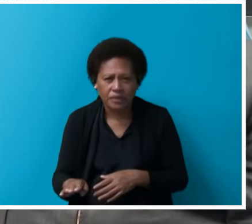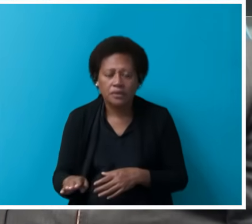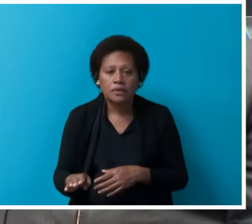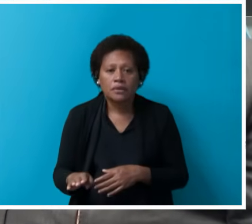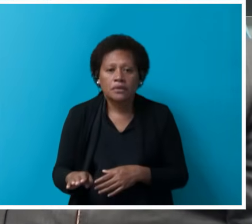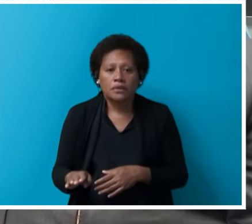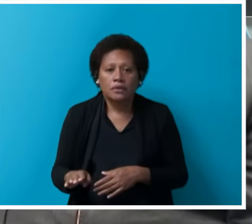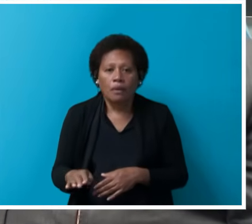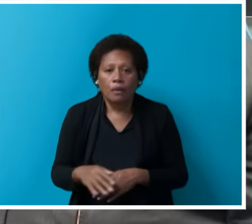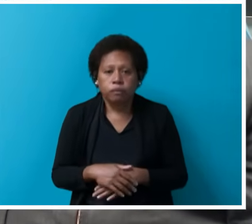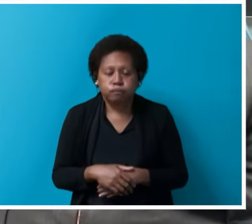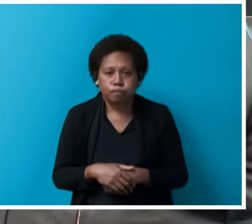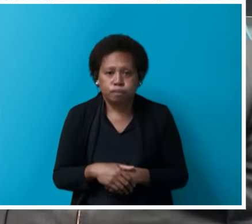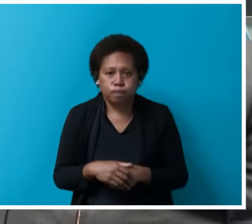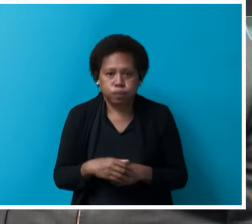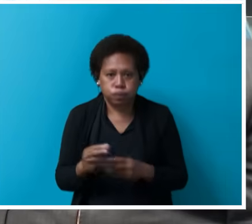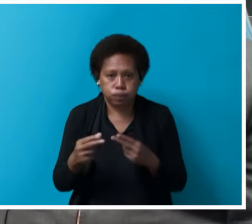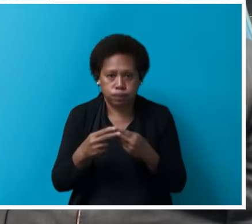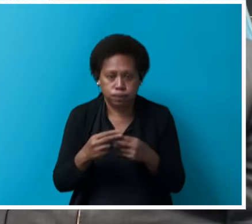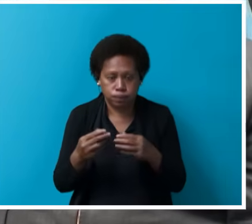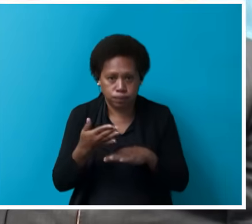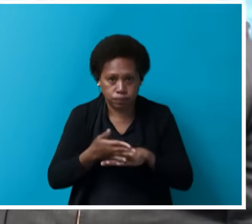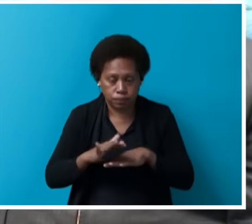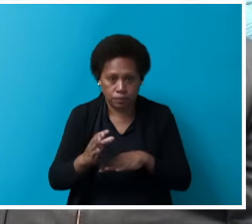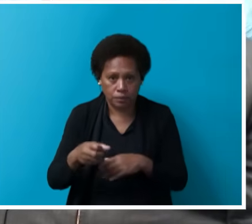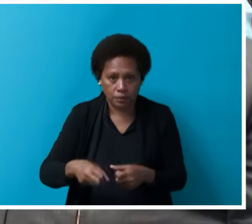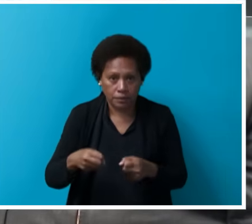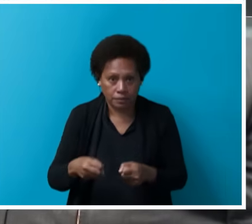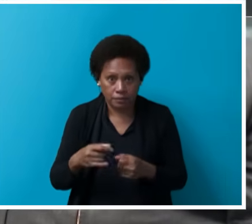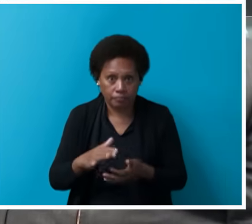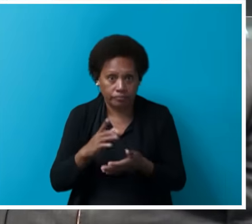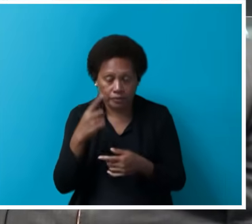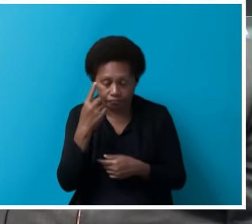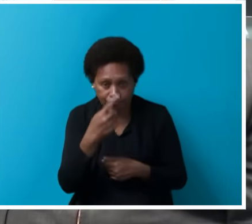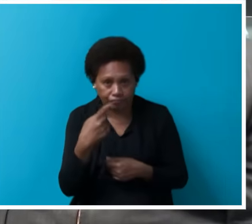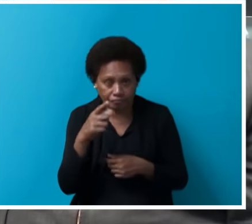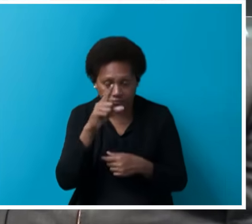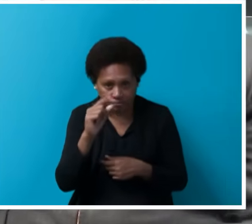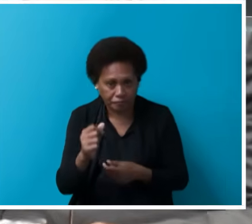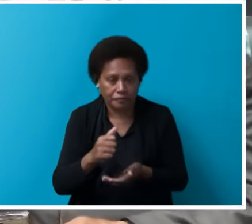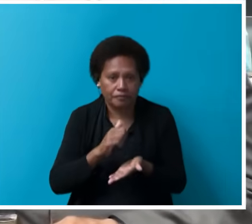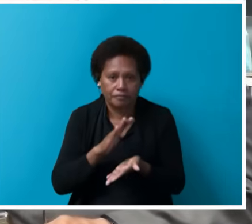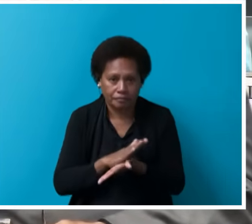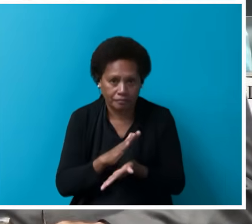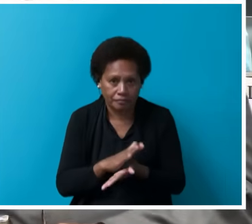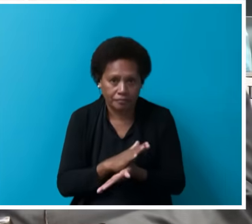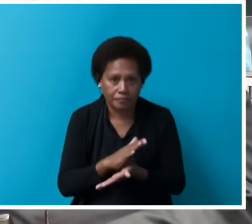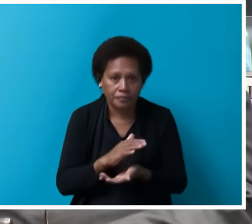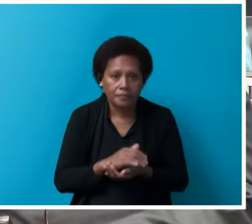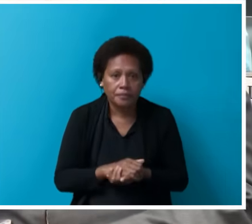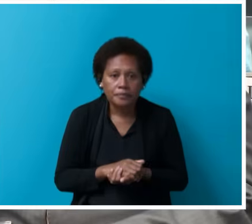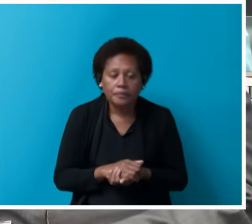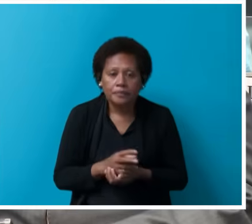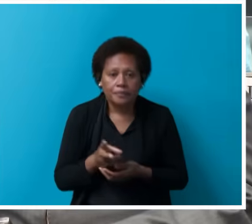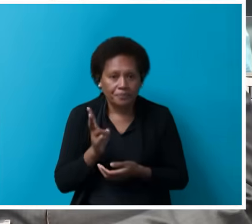the first day. That is an incentive. And I've seen children doing that. Again, they lie,